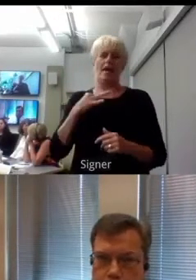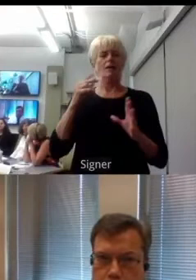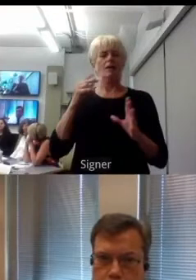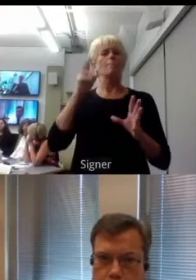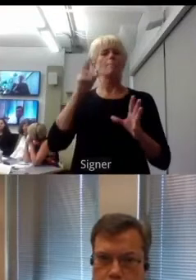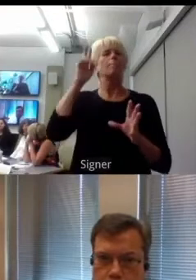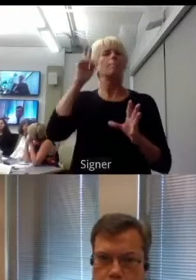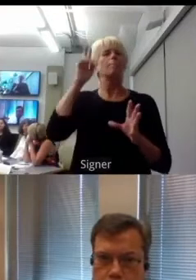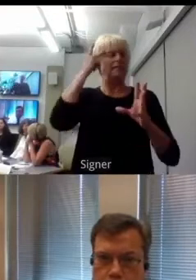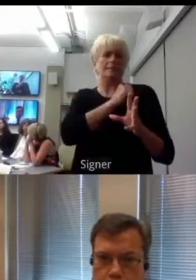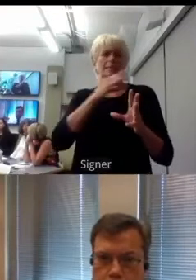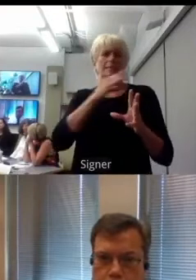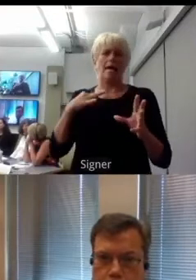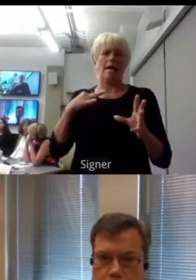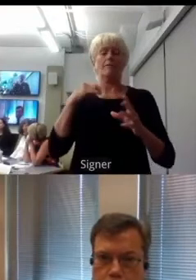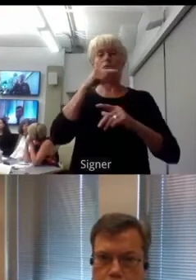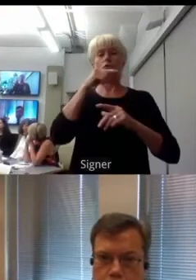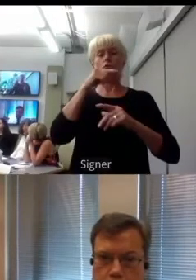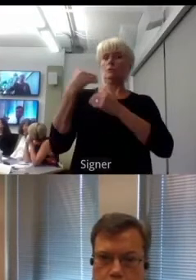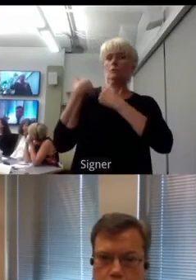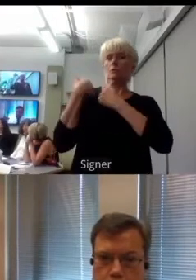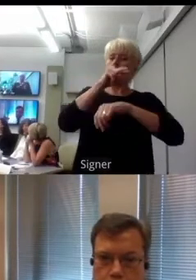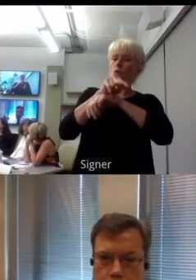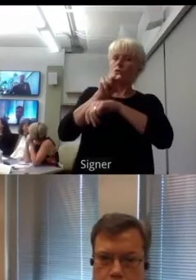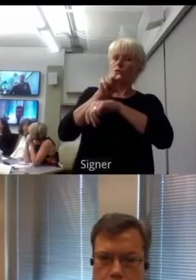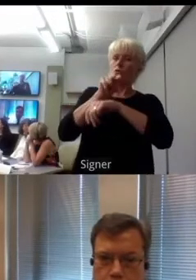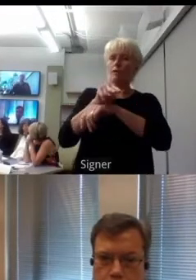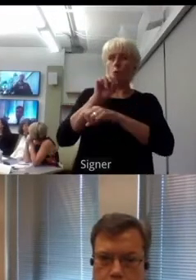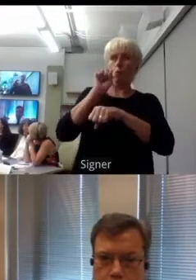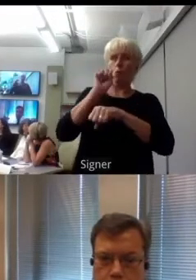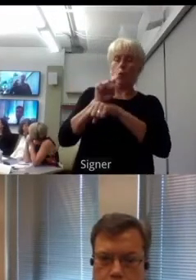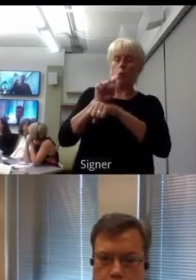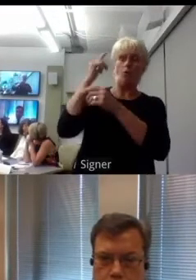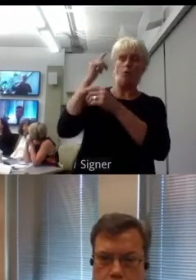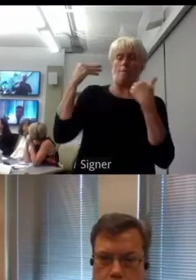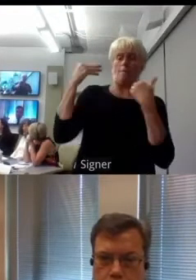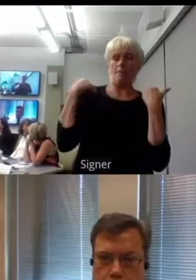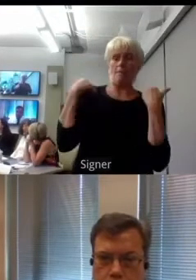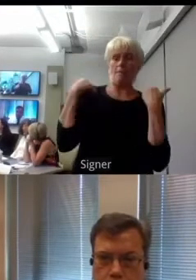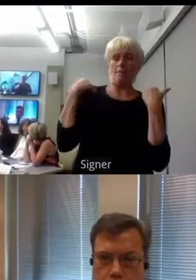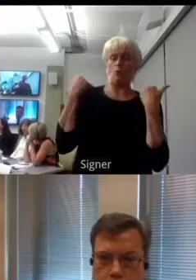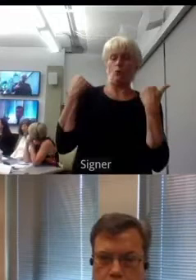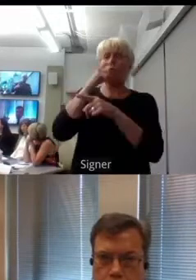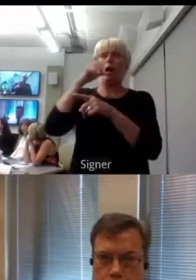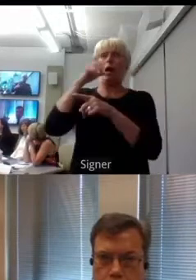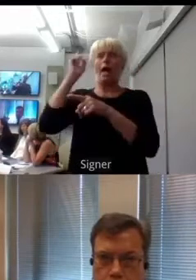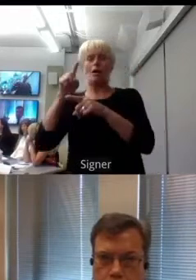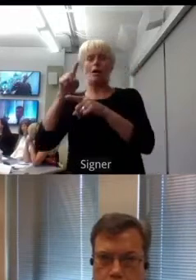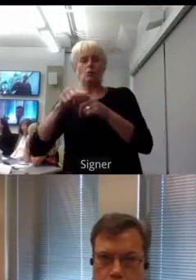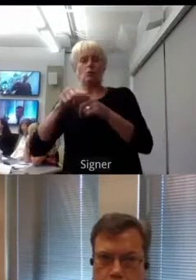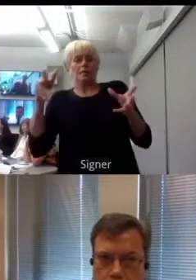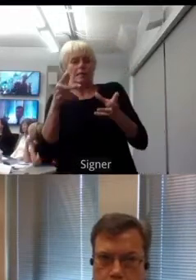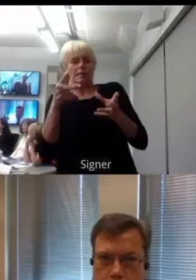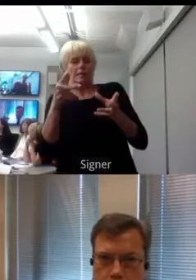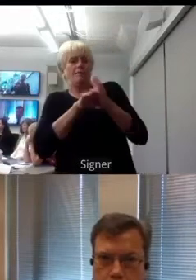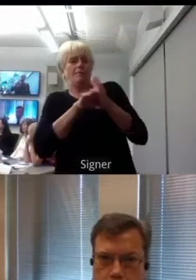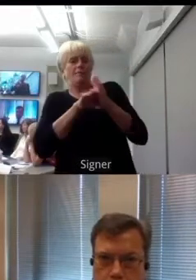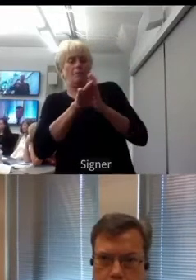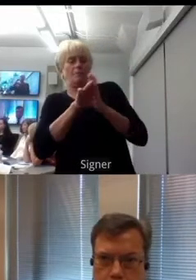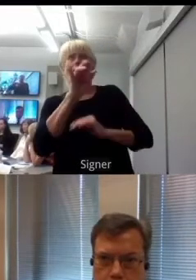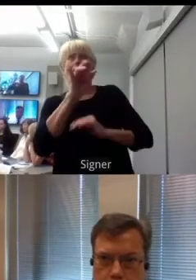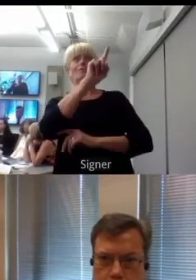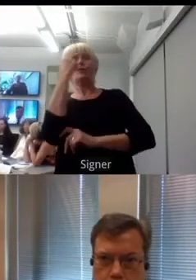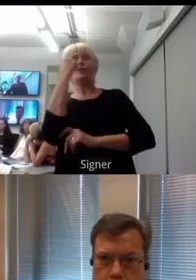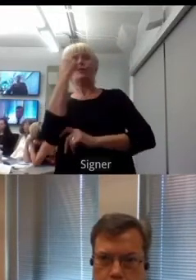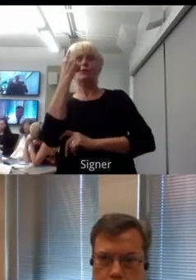overseeing, working for the ministry who has to oversee what was the development of the first 5 major accessibility standards. The